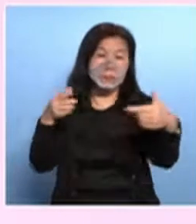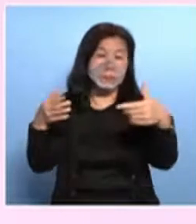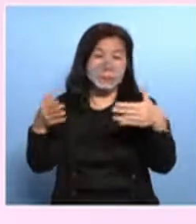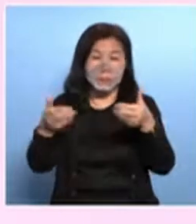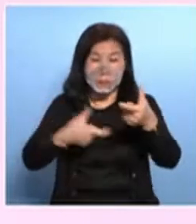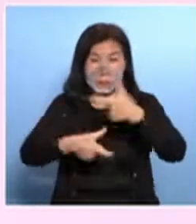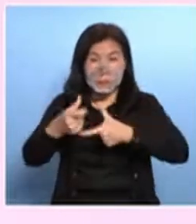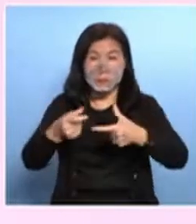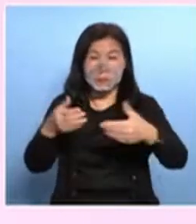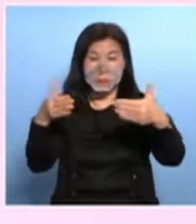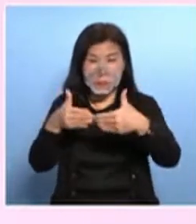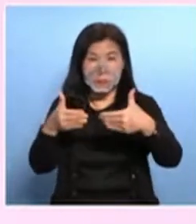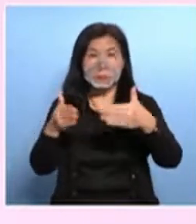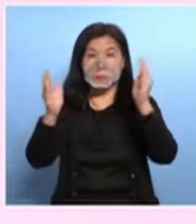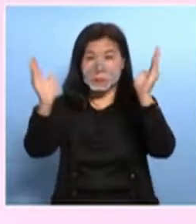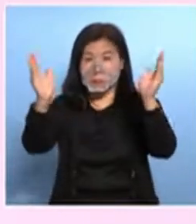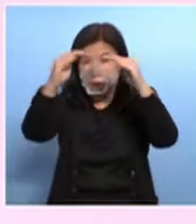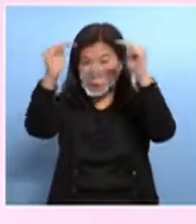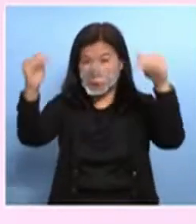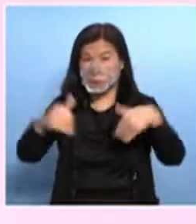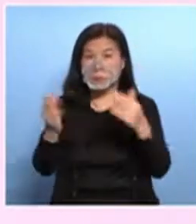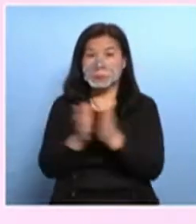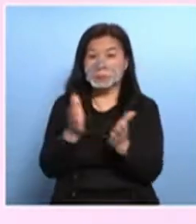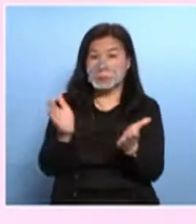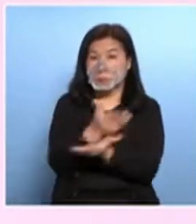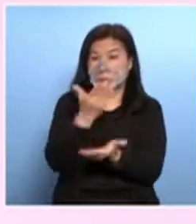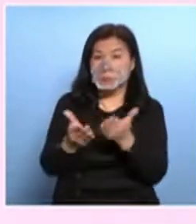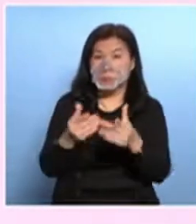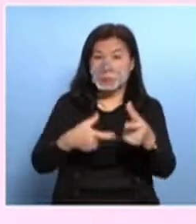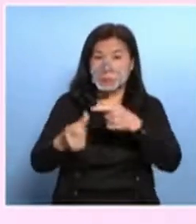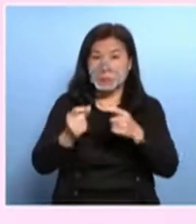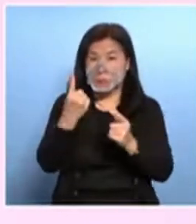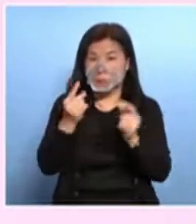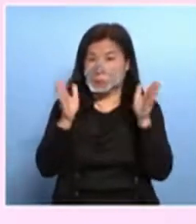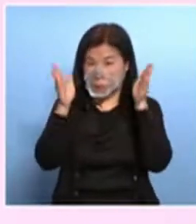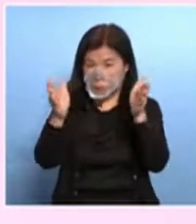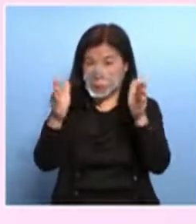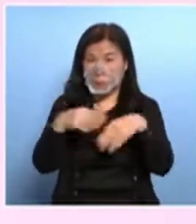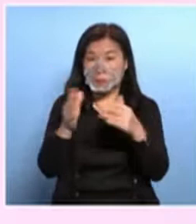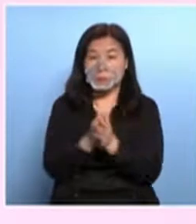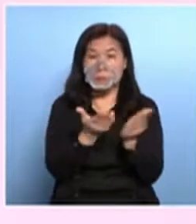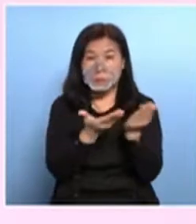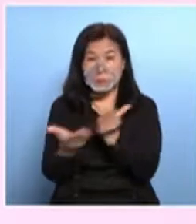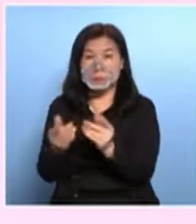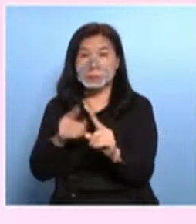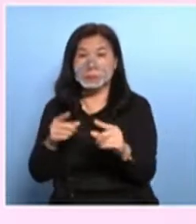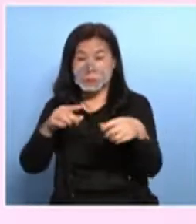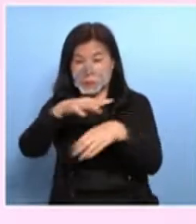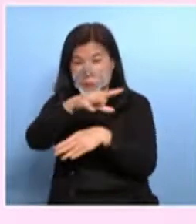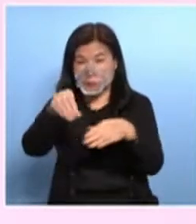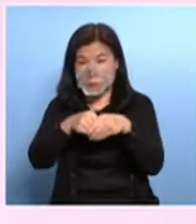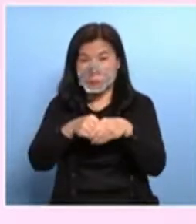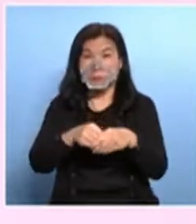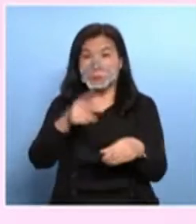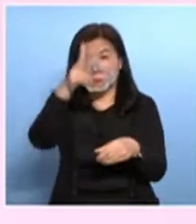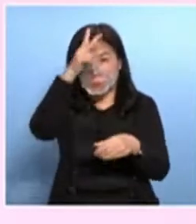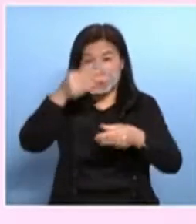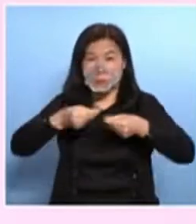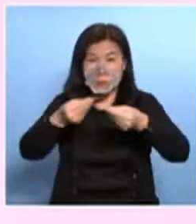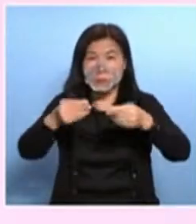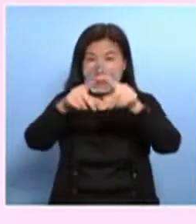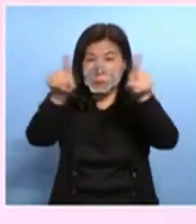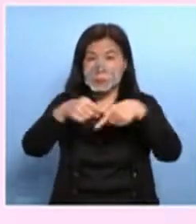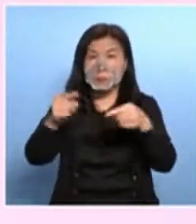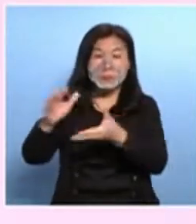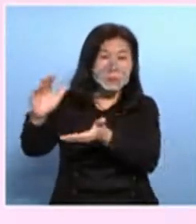Trade Single Window. The government has implemented the Trade Single Window in phases since 2018 to enable one-stop lodging of business